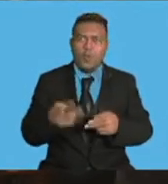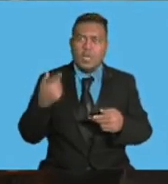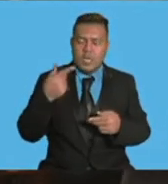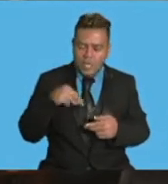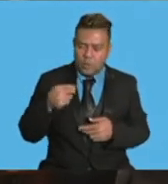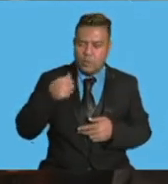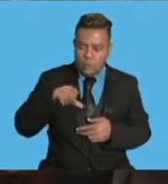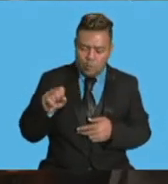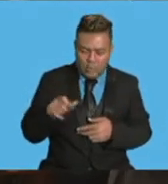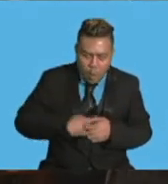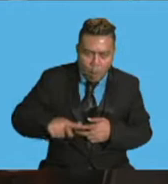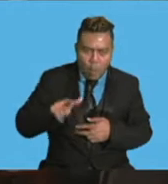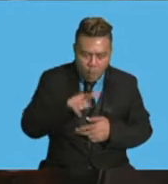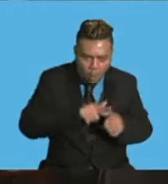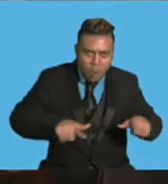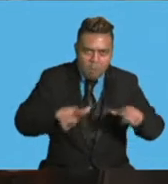utilize local